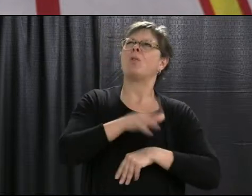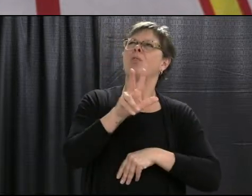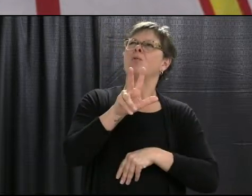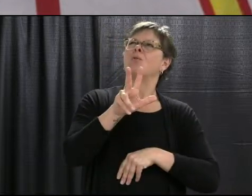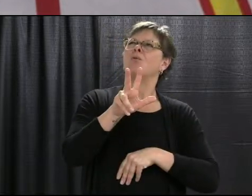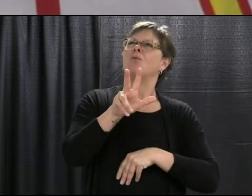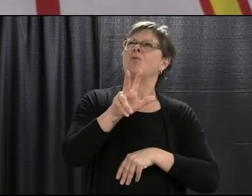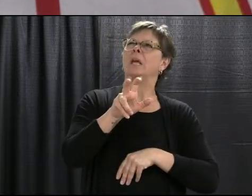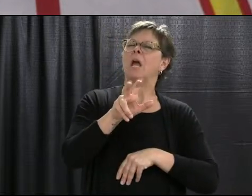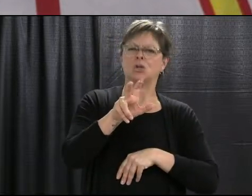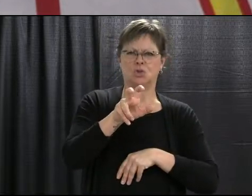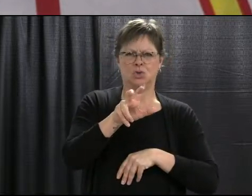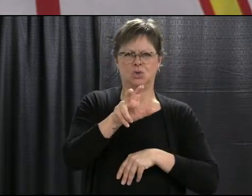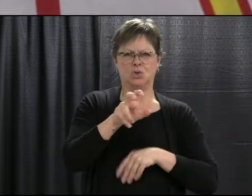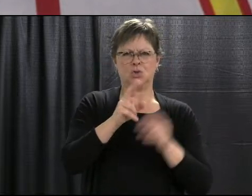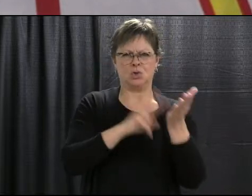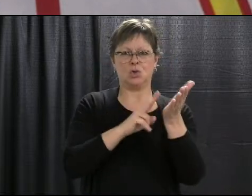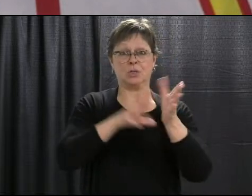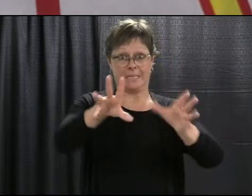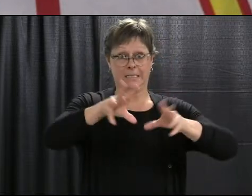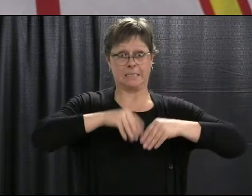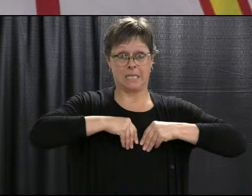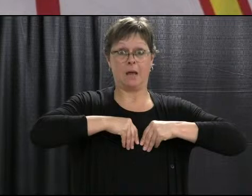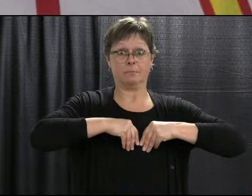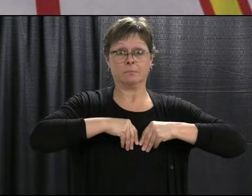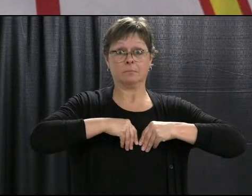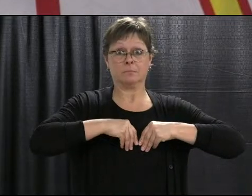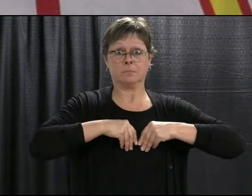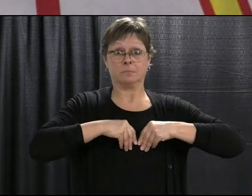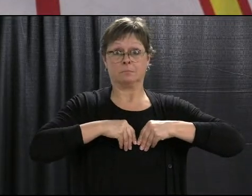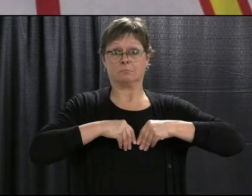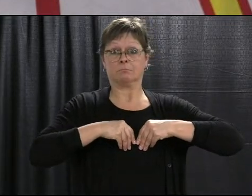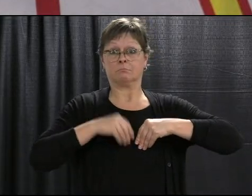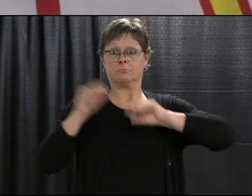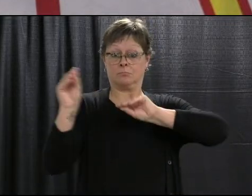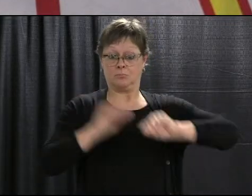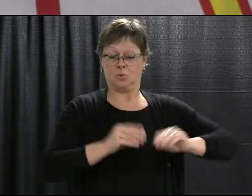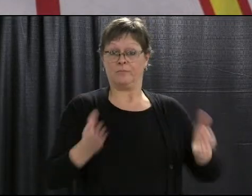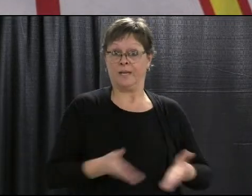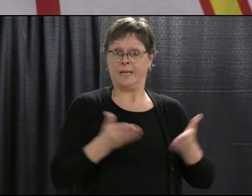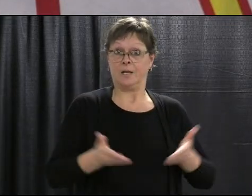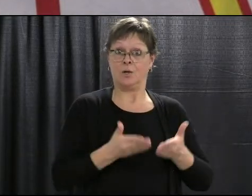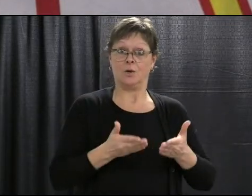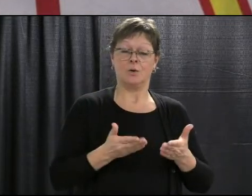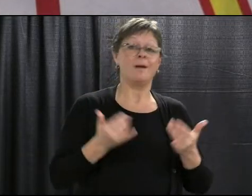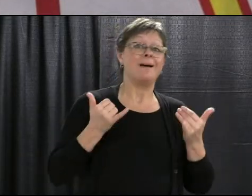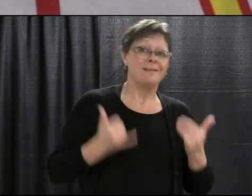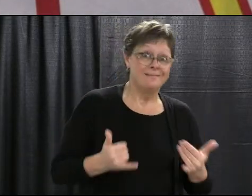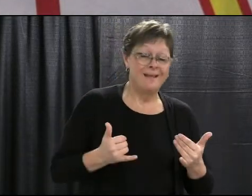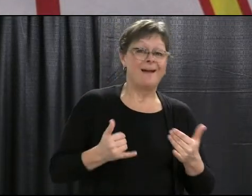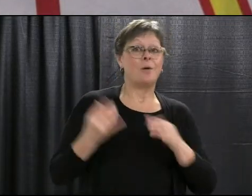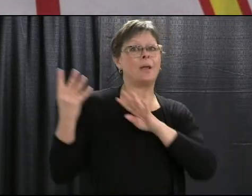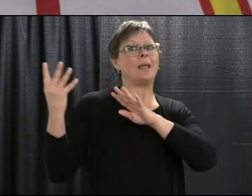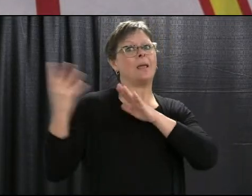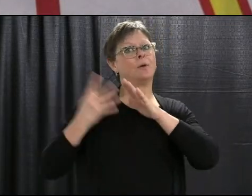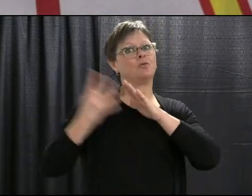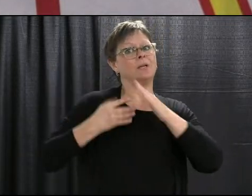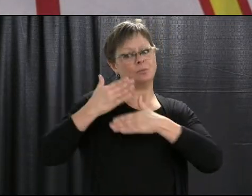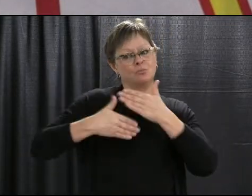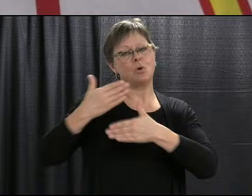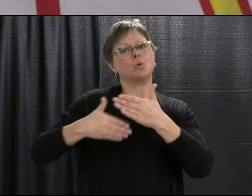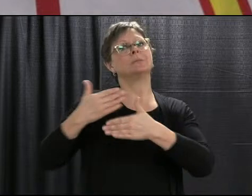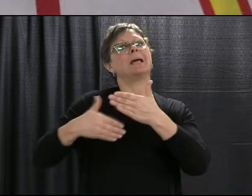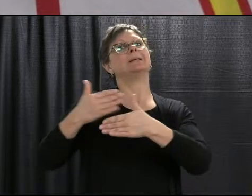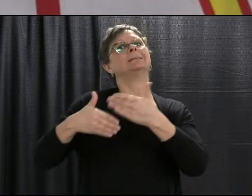300, I believe the number is, nurses accept offers to come here. It is now getting through the immigration process. That was slowed